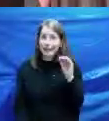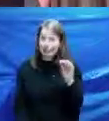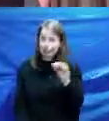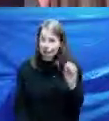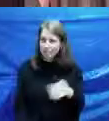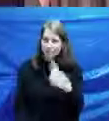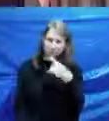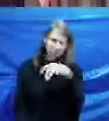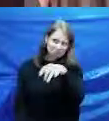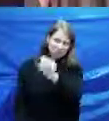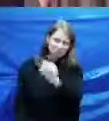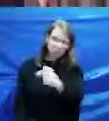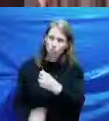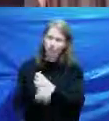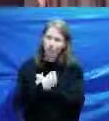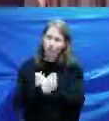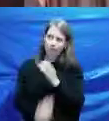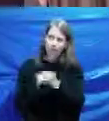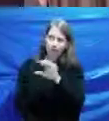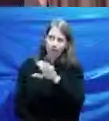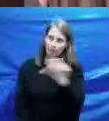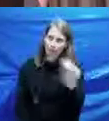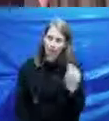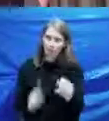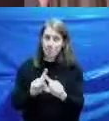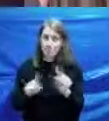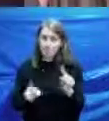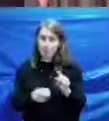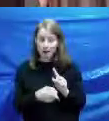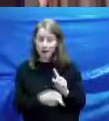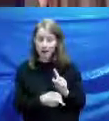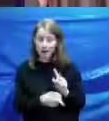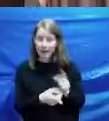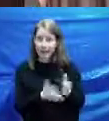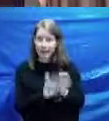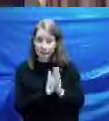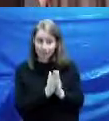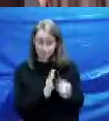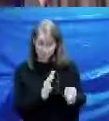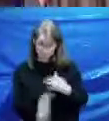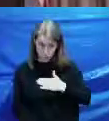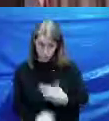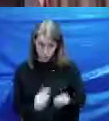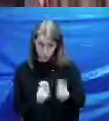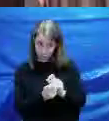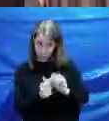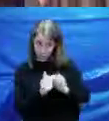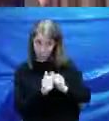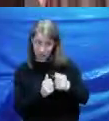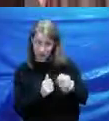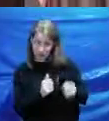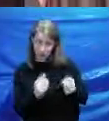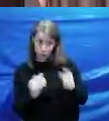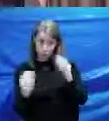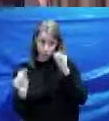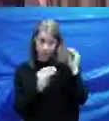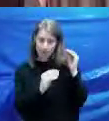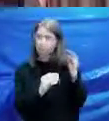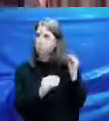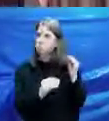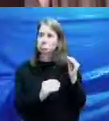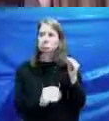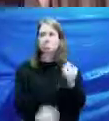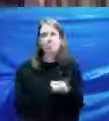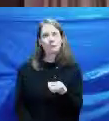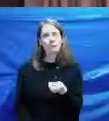the ways we talk about this is very powerful, that we encourage people to use the power of the eraser as they're